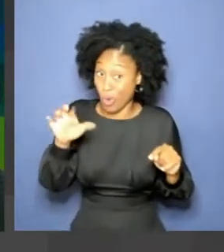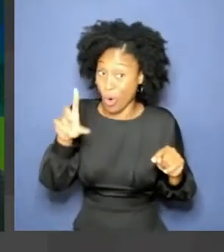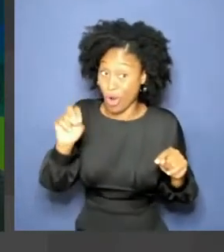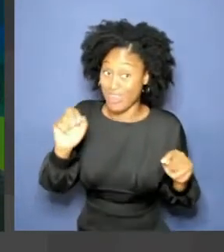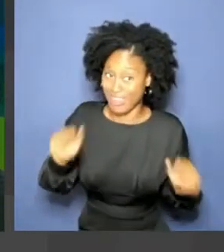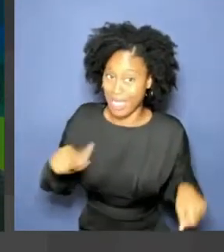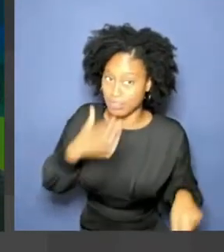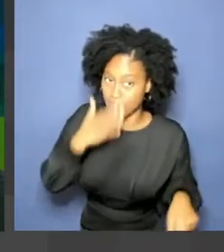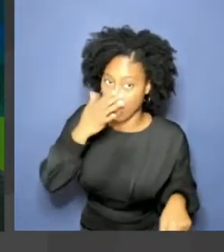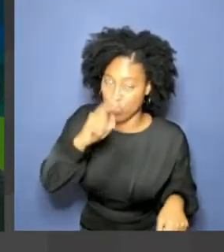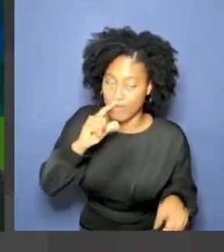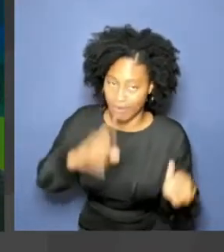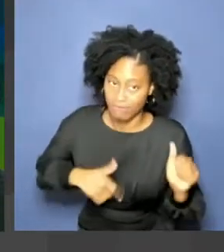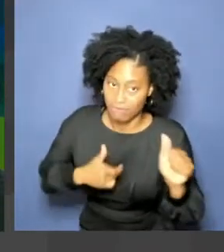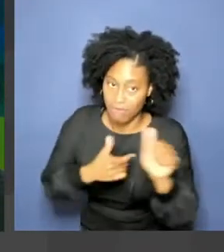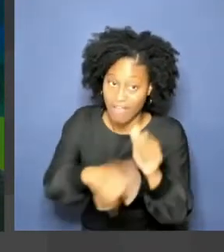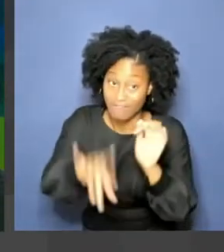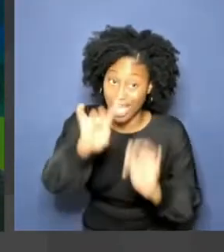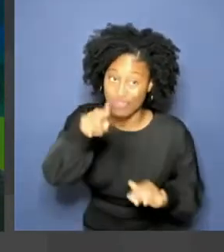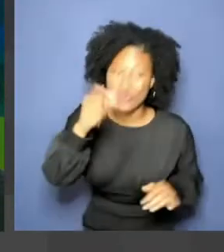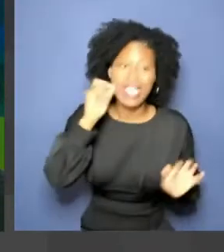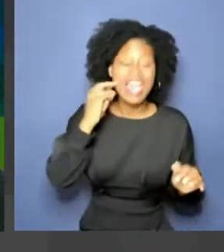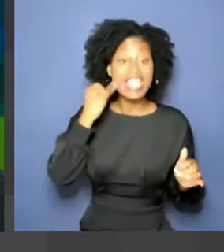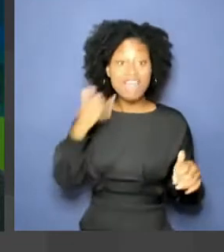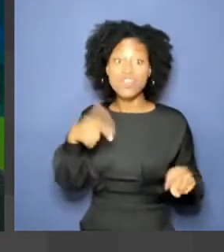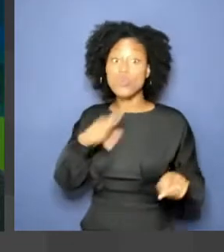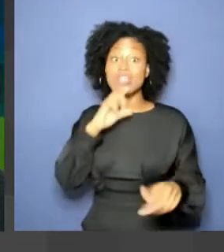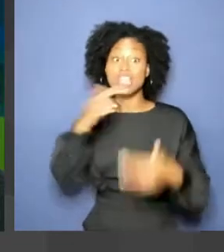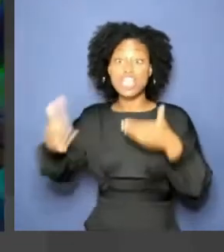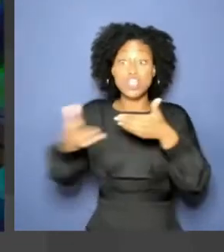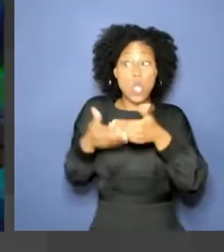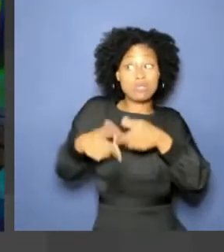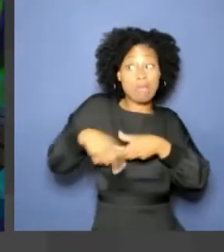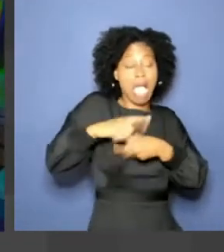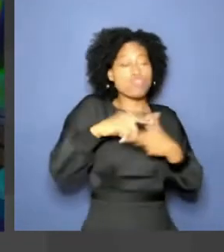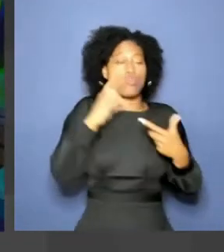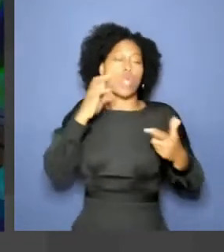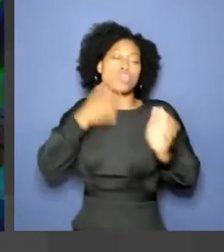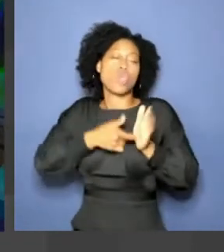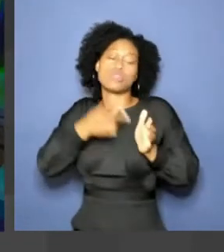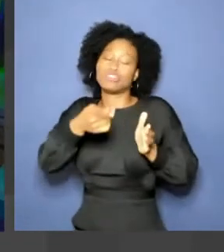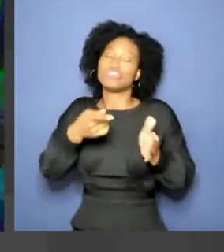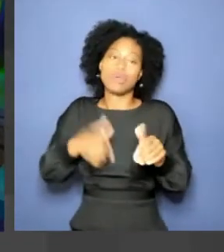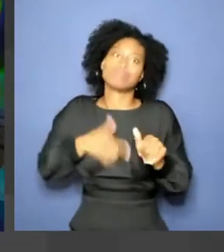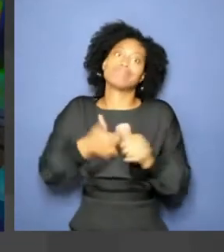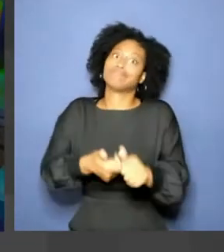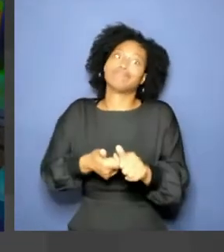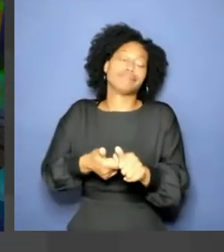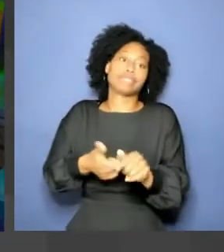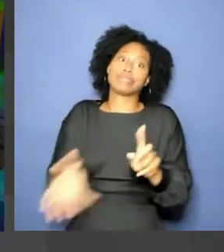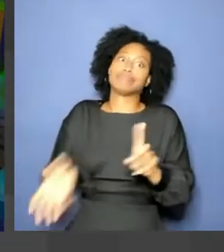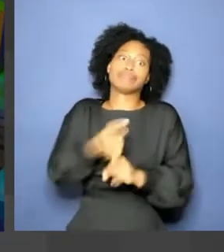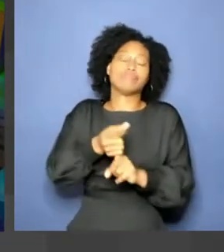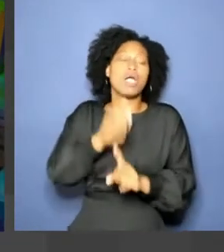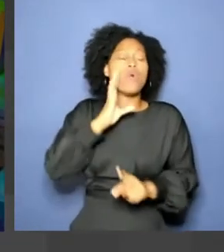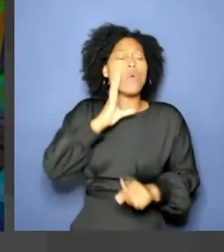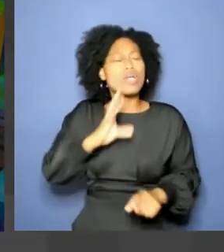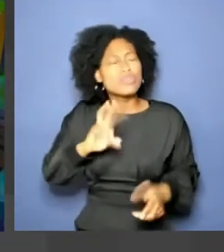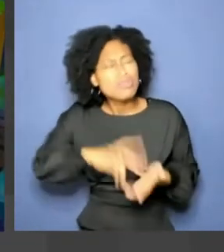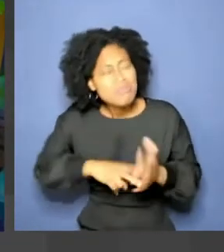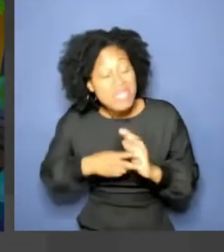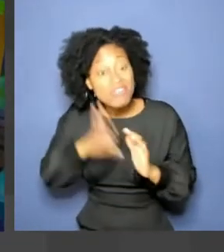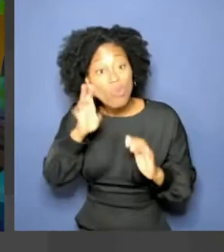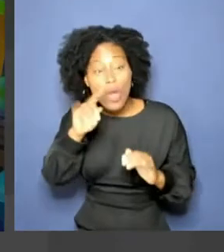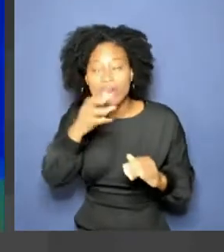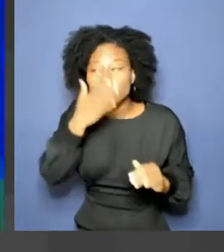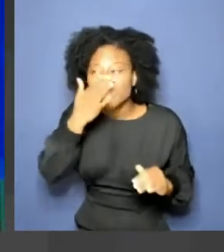and find where you are. And if it sniffs you while you're really close by, then it's going to start noticing you. Wait, so basically the warden is like, smell